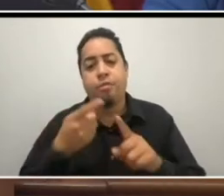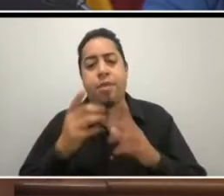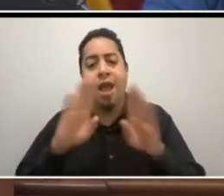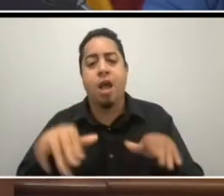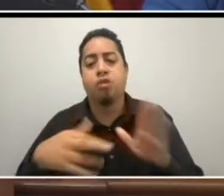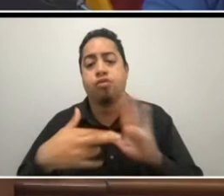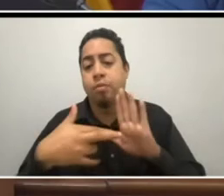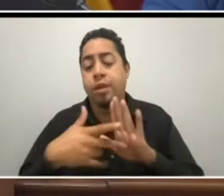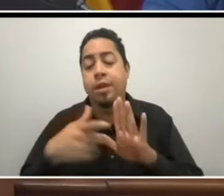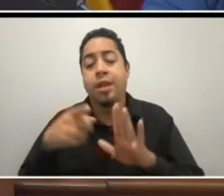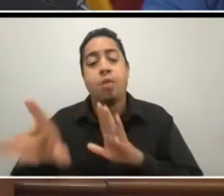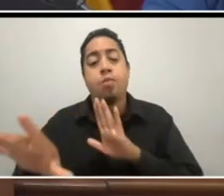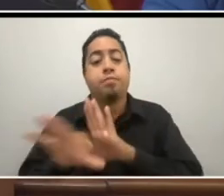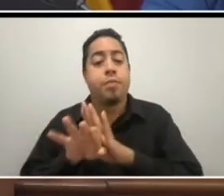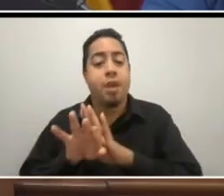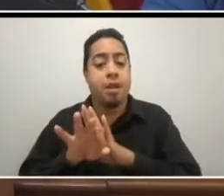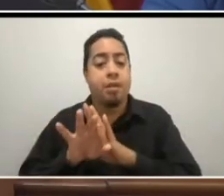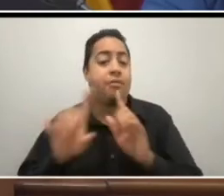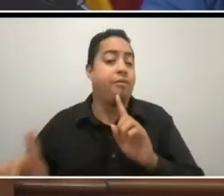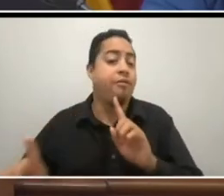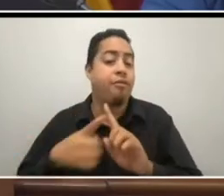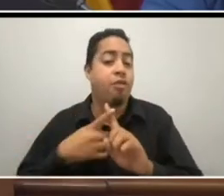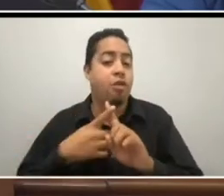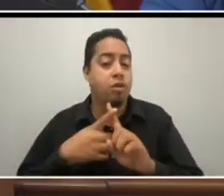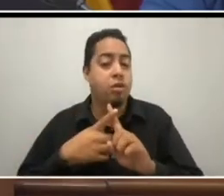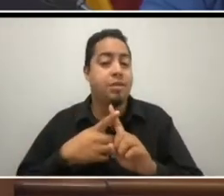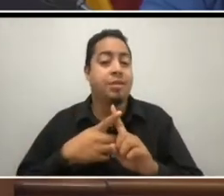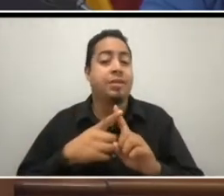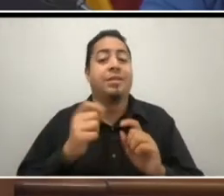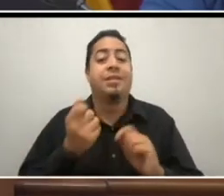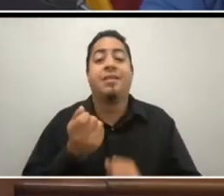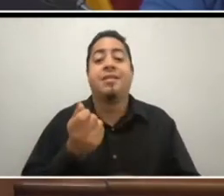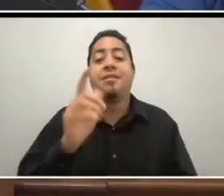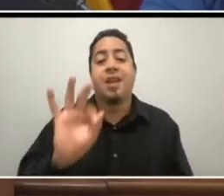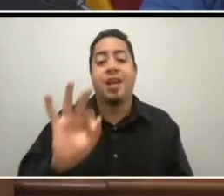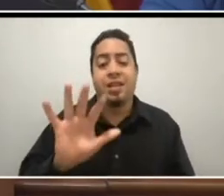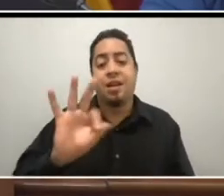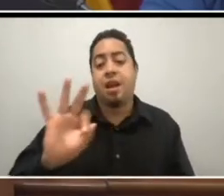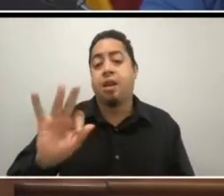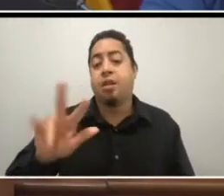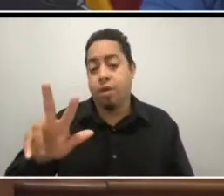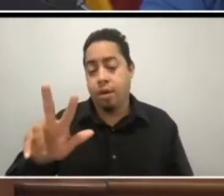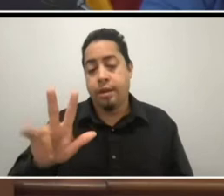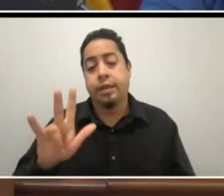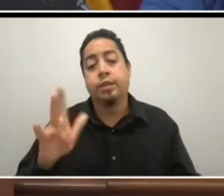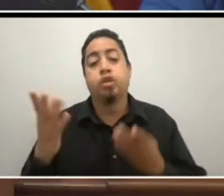first elected to the state legislature in 1993 and has served